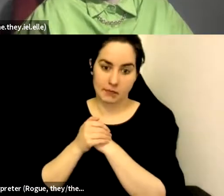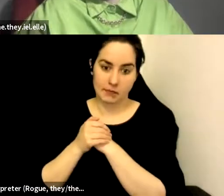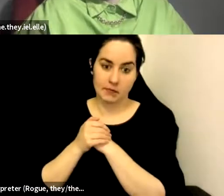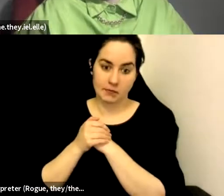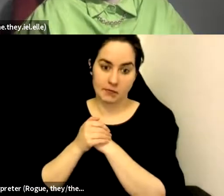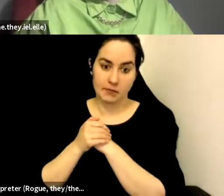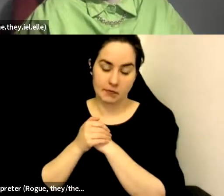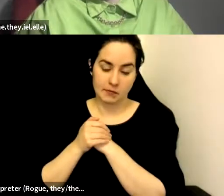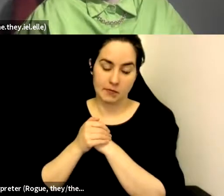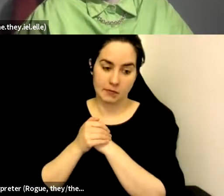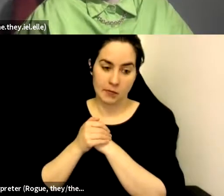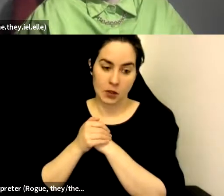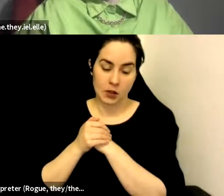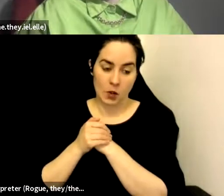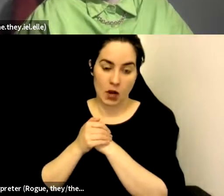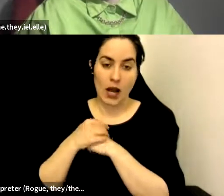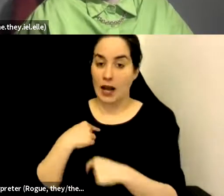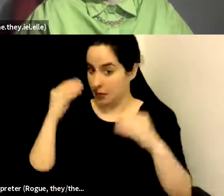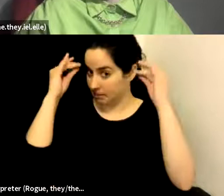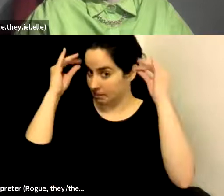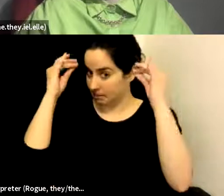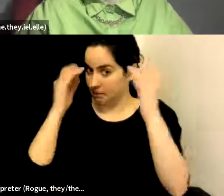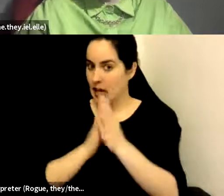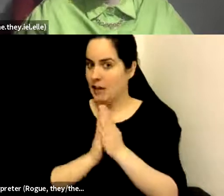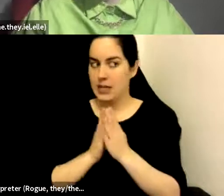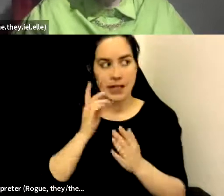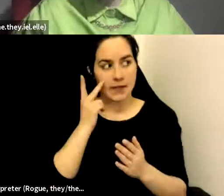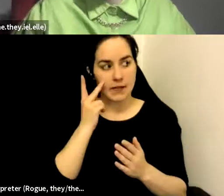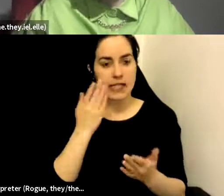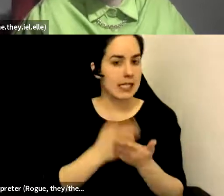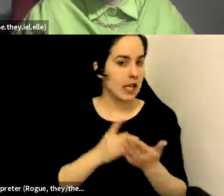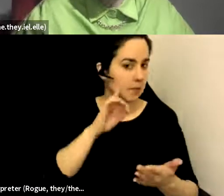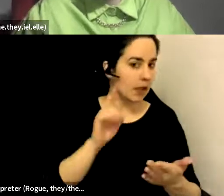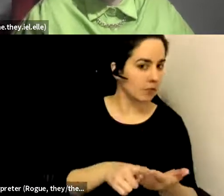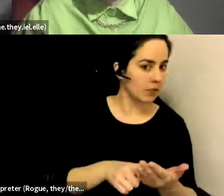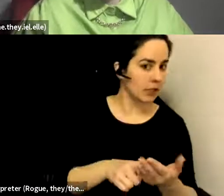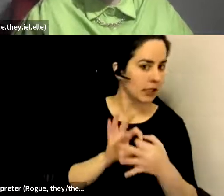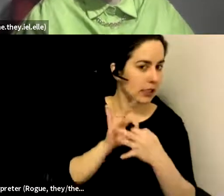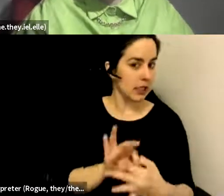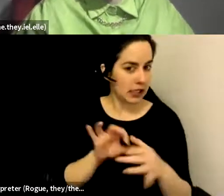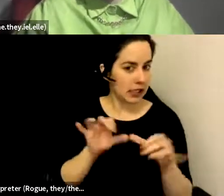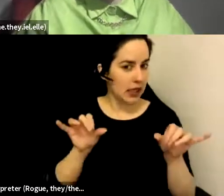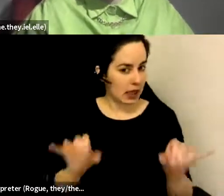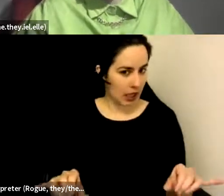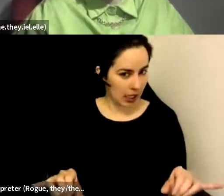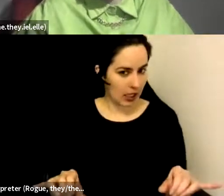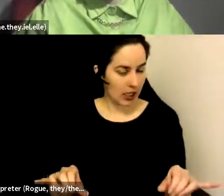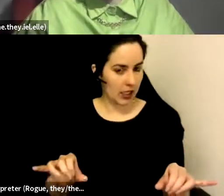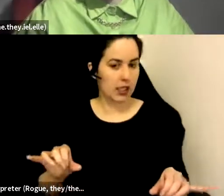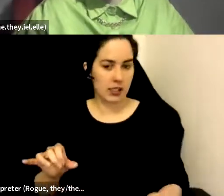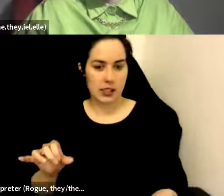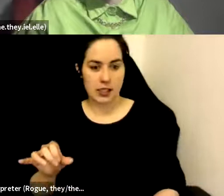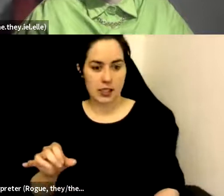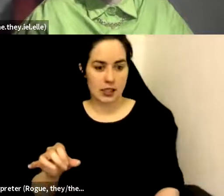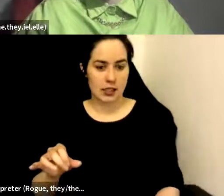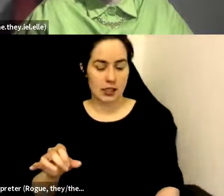I've been thinking a lot about that. I've heard some acknowledgements been given about that in some places, in some virtual